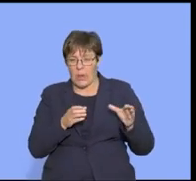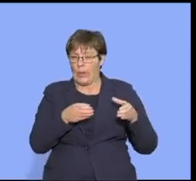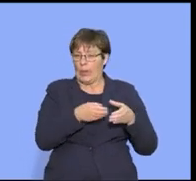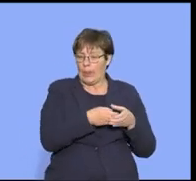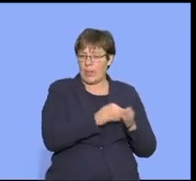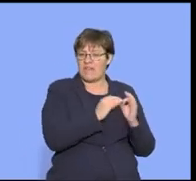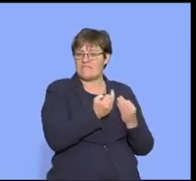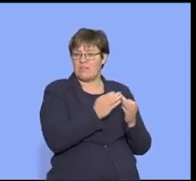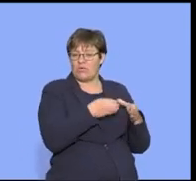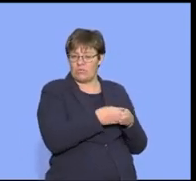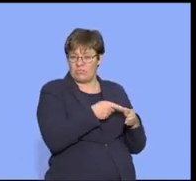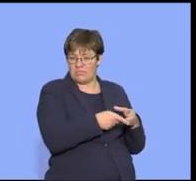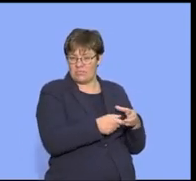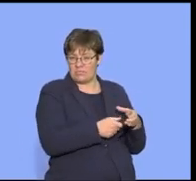one,